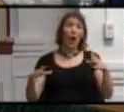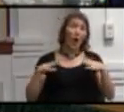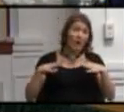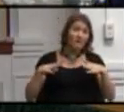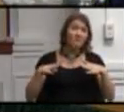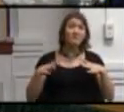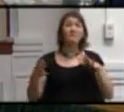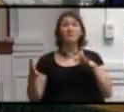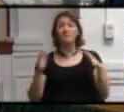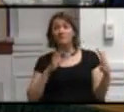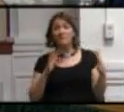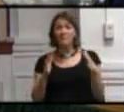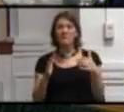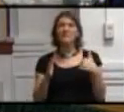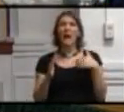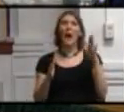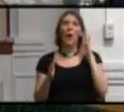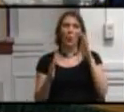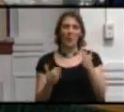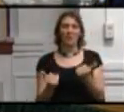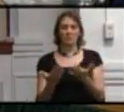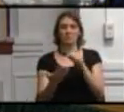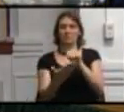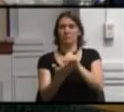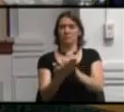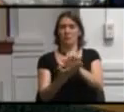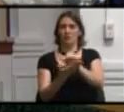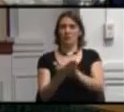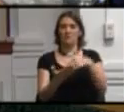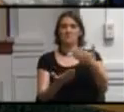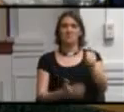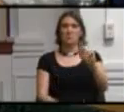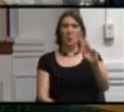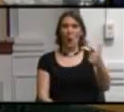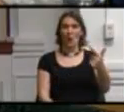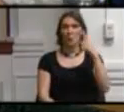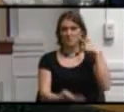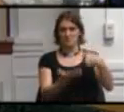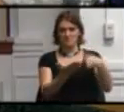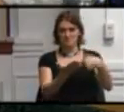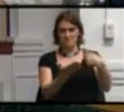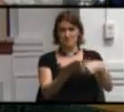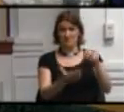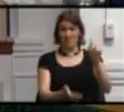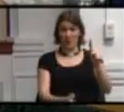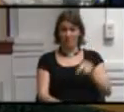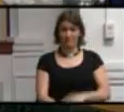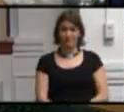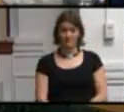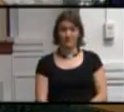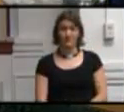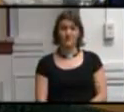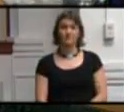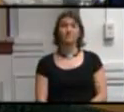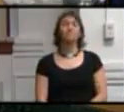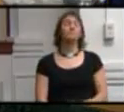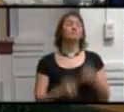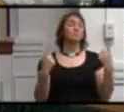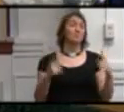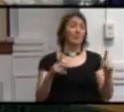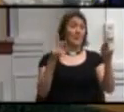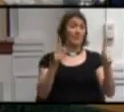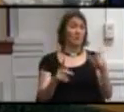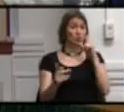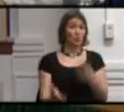holiday, and we'll hope to have that back on the agenda sometime in August so that we close the circle on that issue, because the citizen